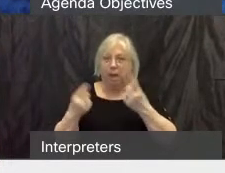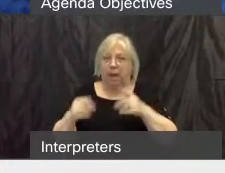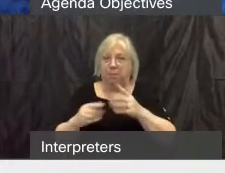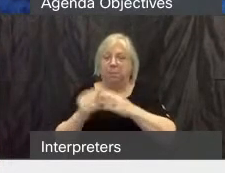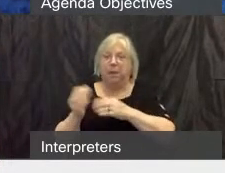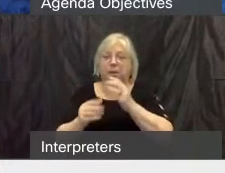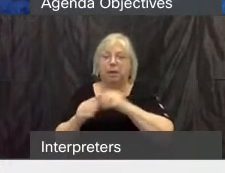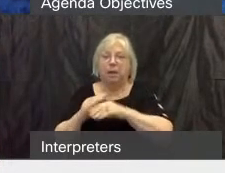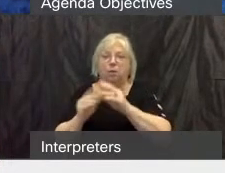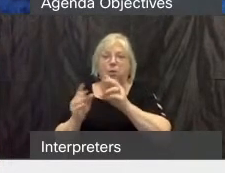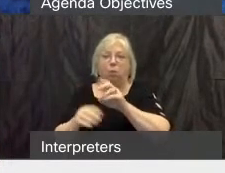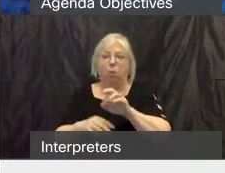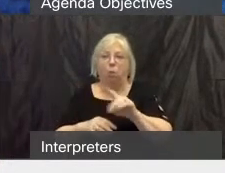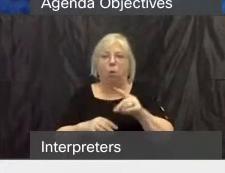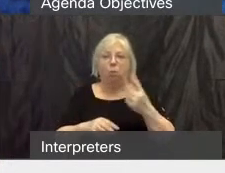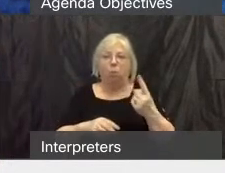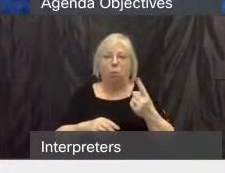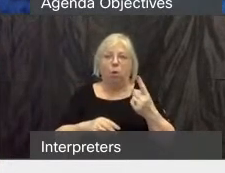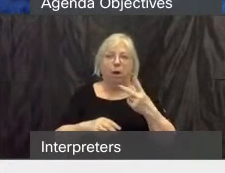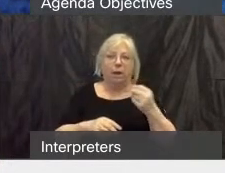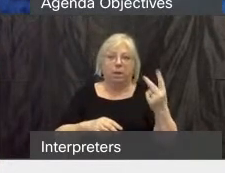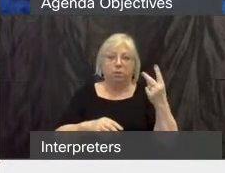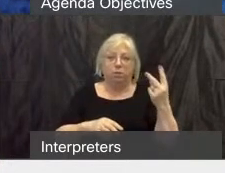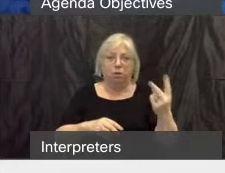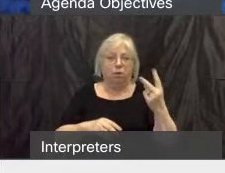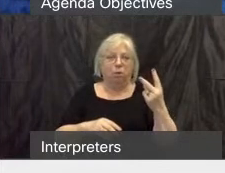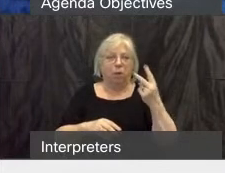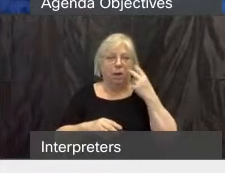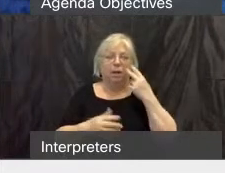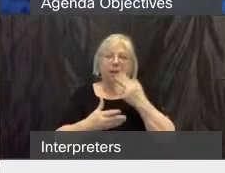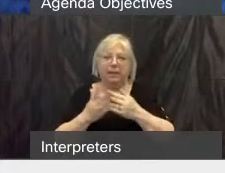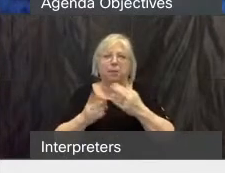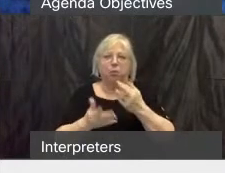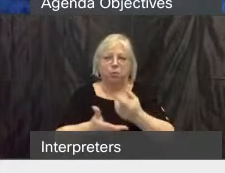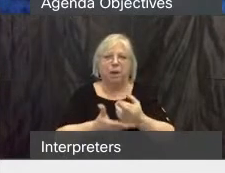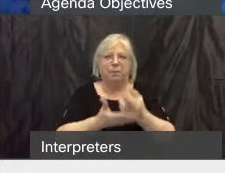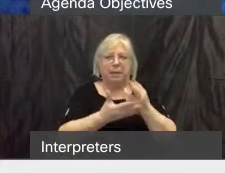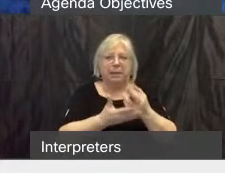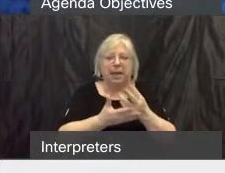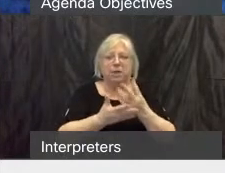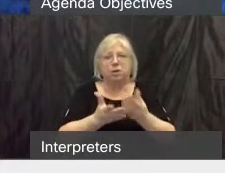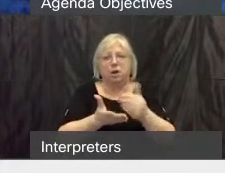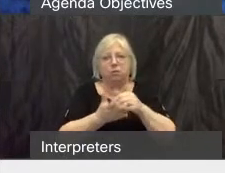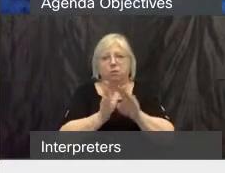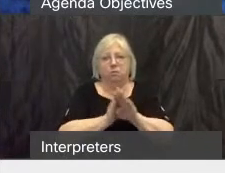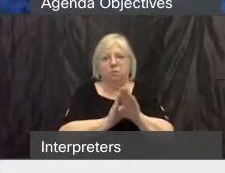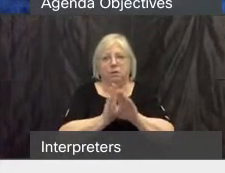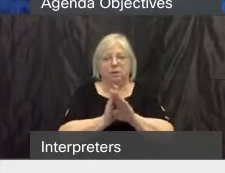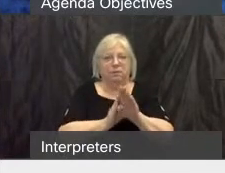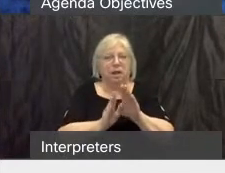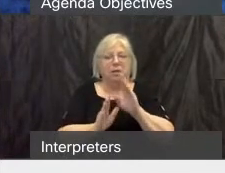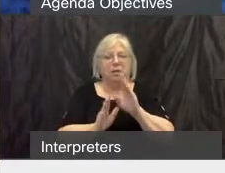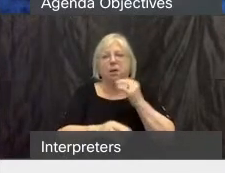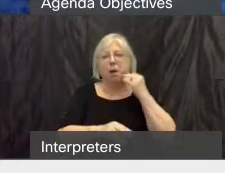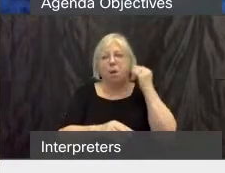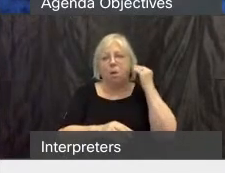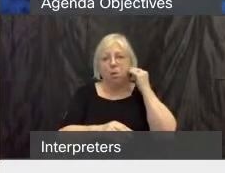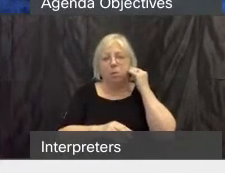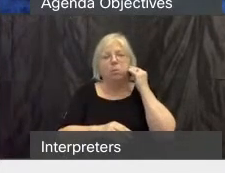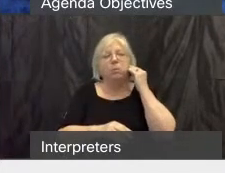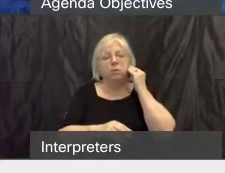were from those funds. I think some of those rehabilitation, redevelopment of